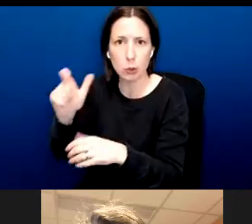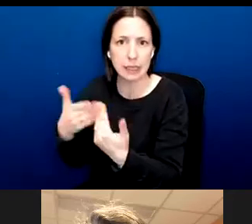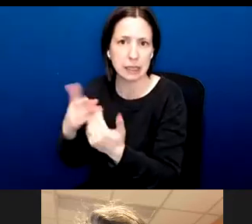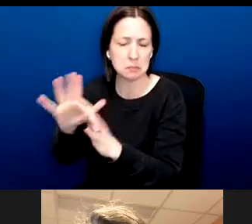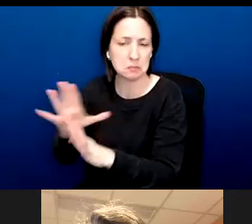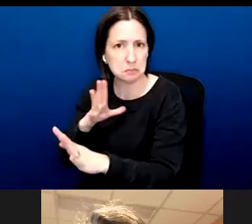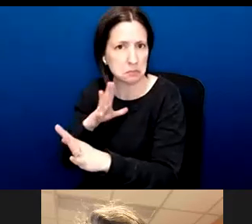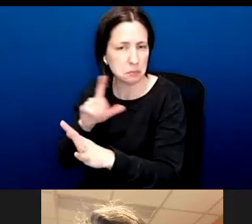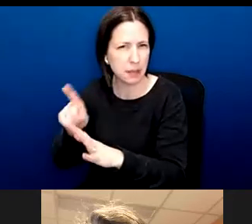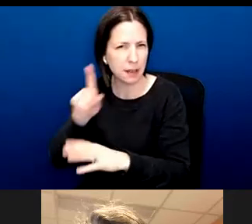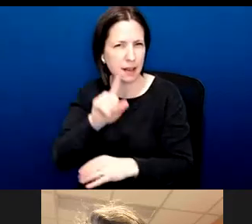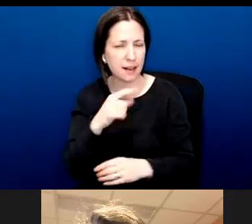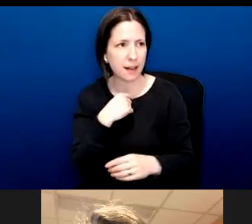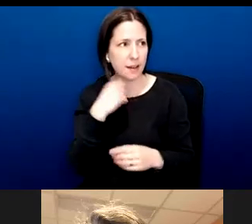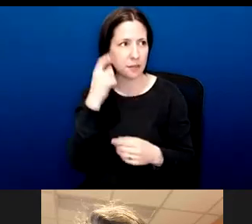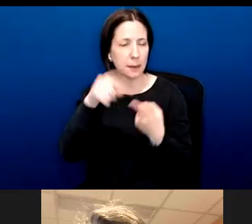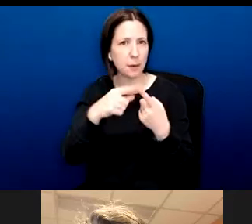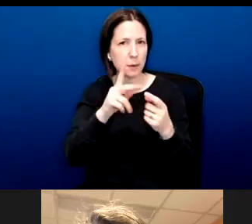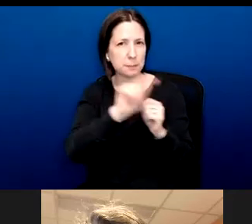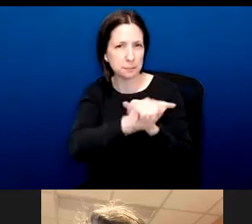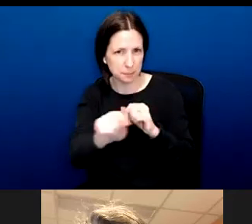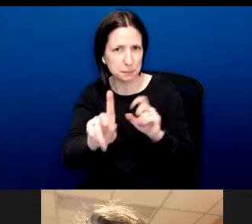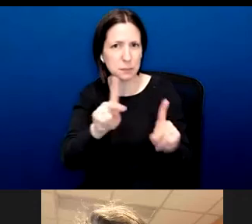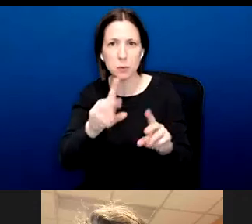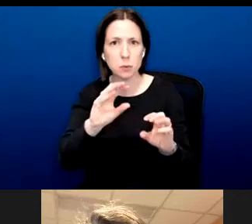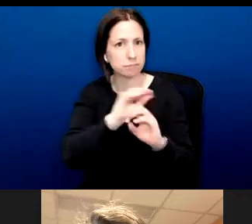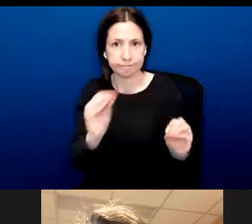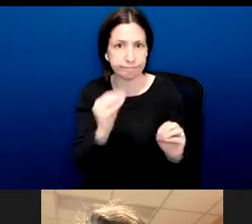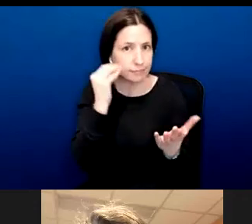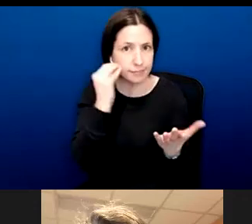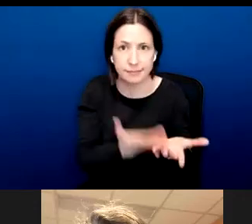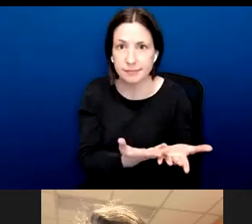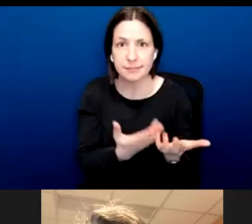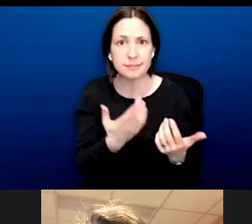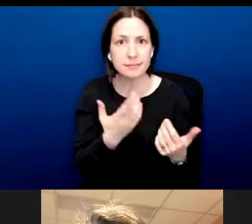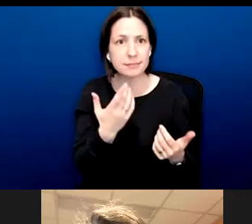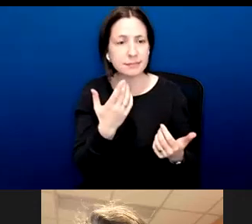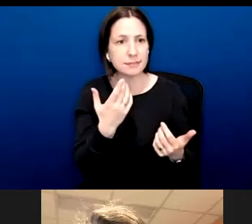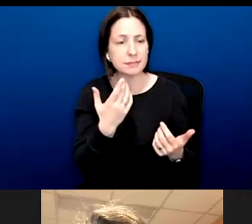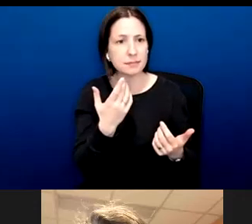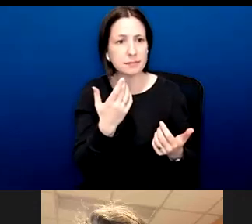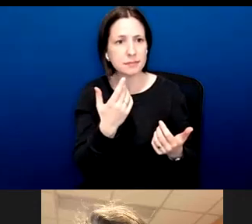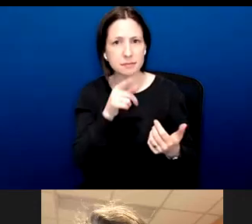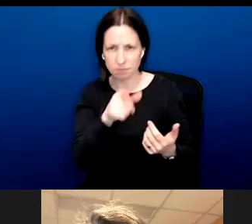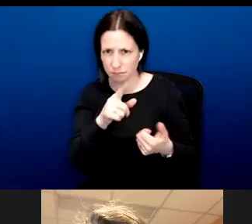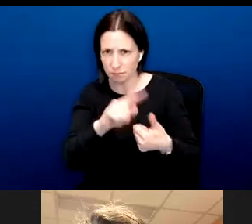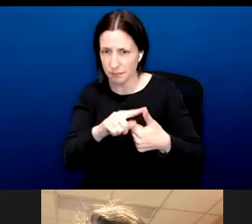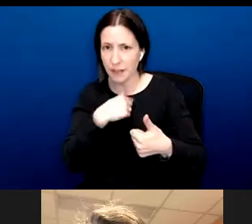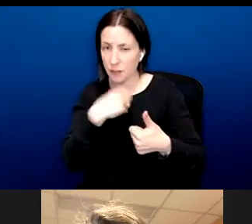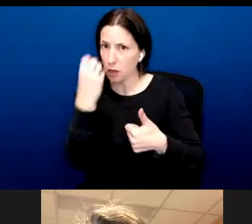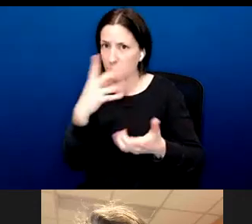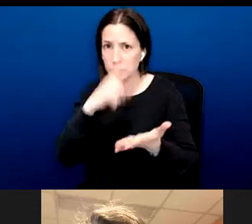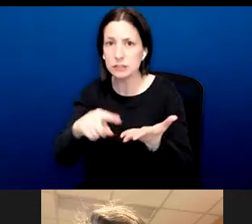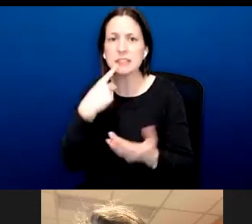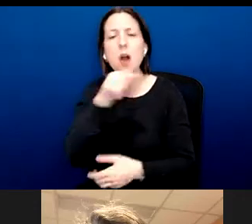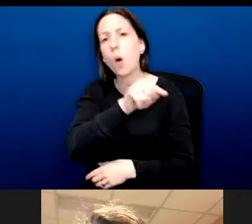of individuals experiencing houselessness, and there's tons of research that'll tell you they have access